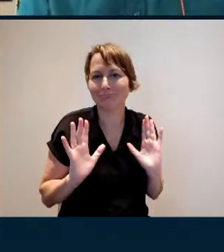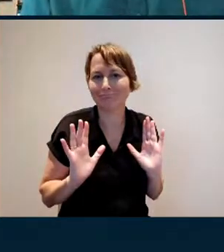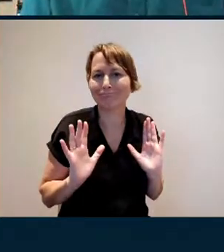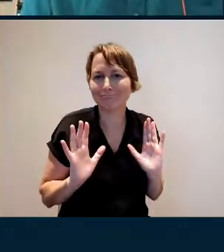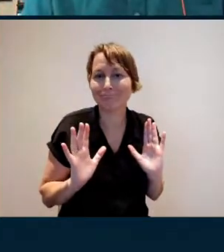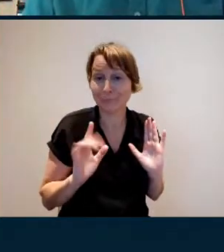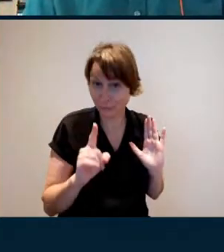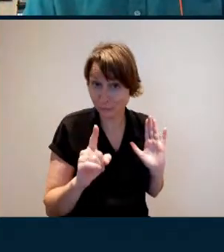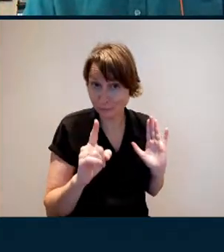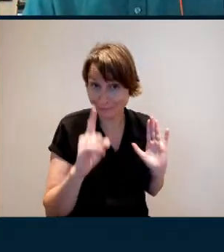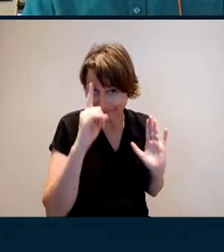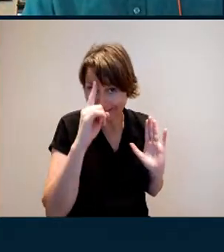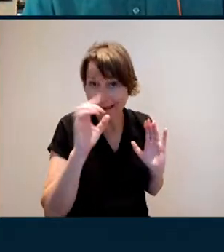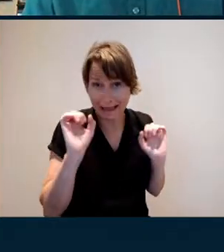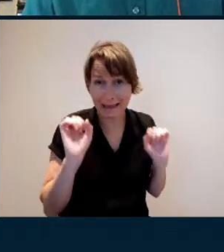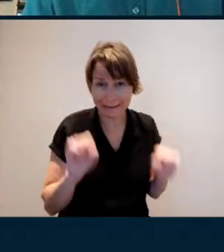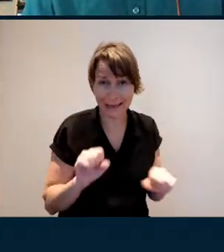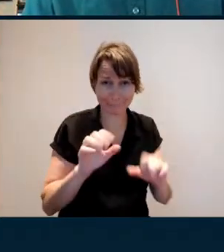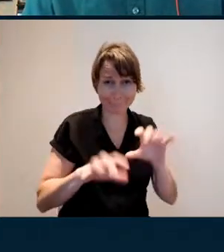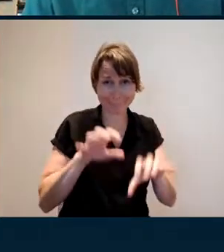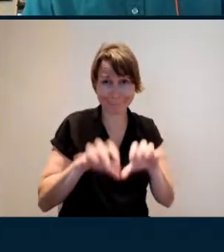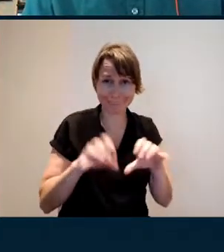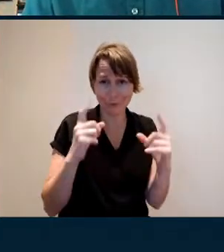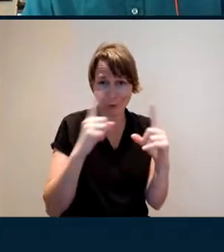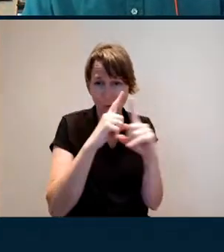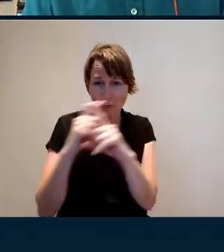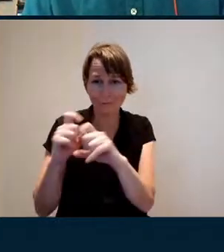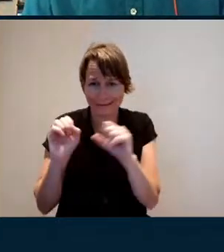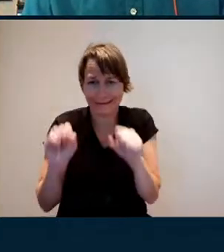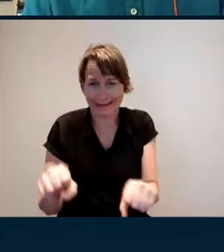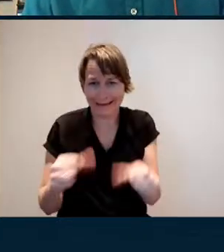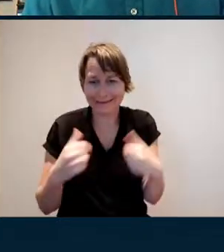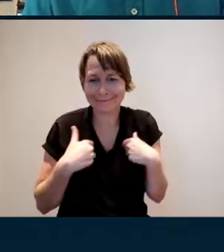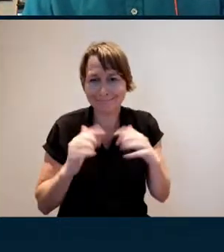could actually write that code. So now what we're going to do is we'll say